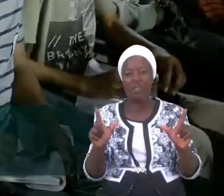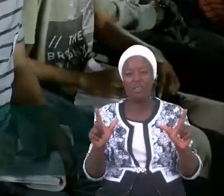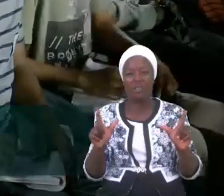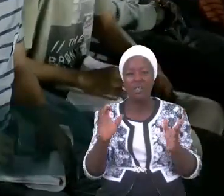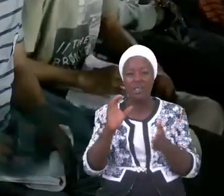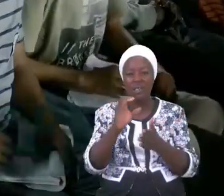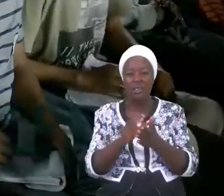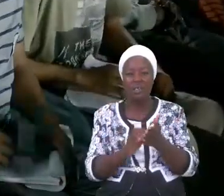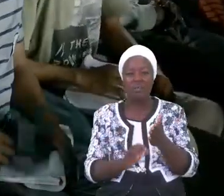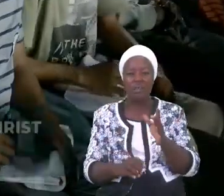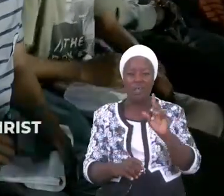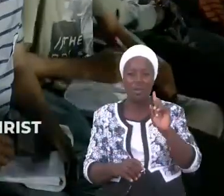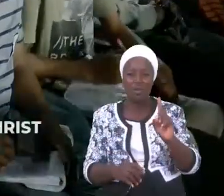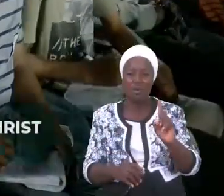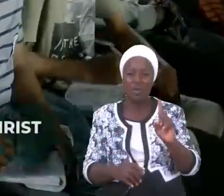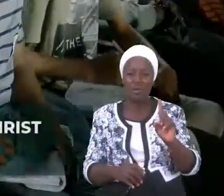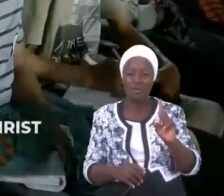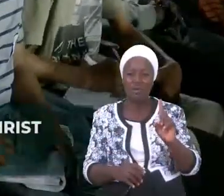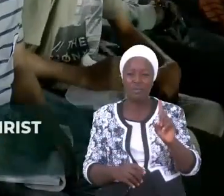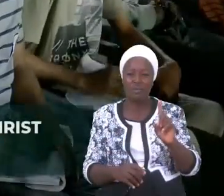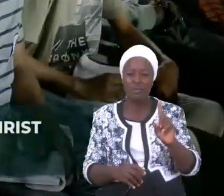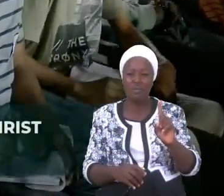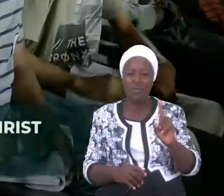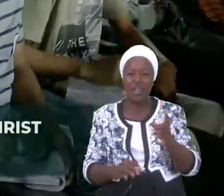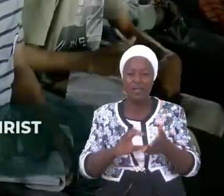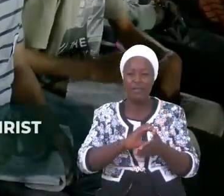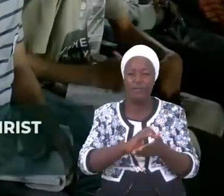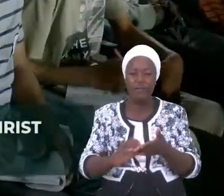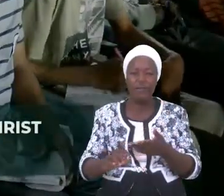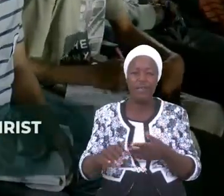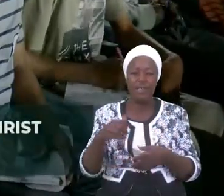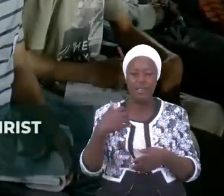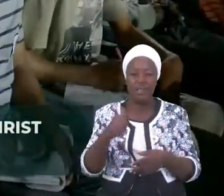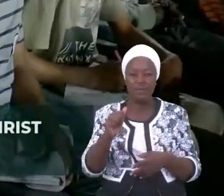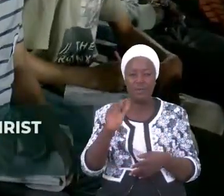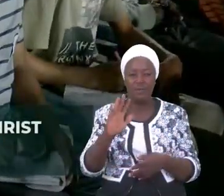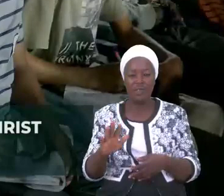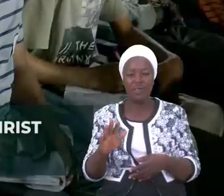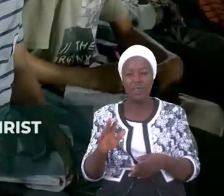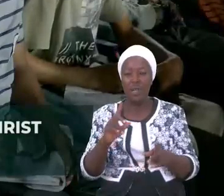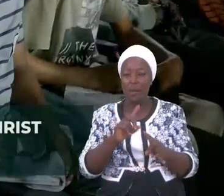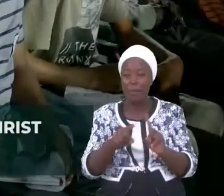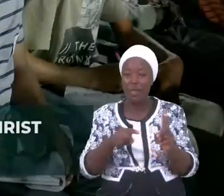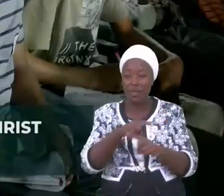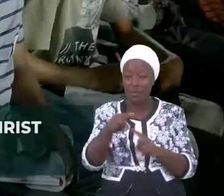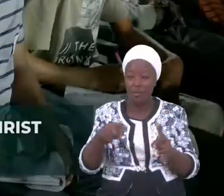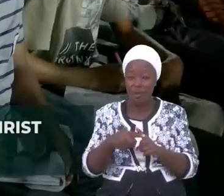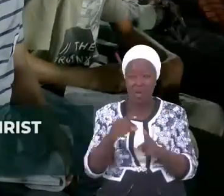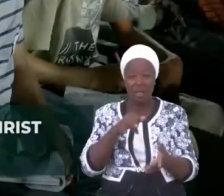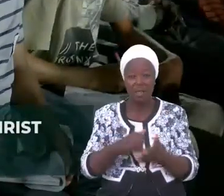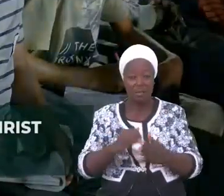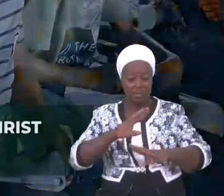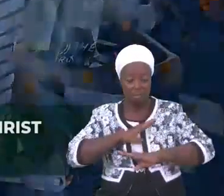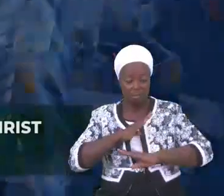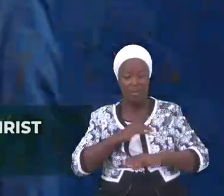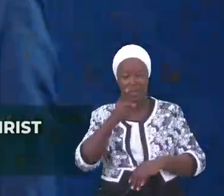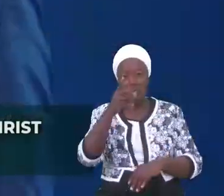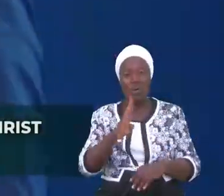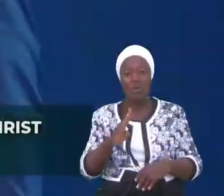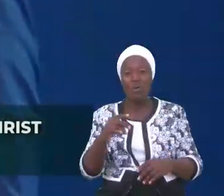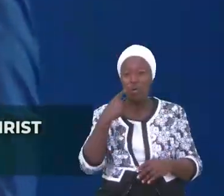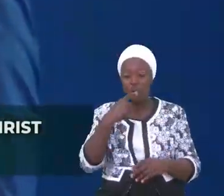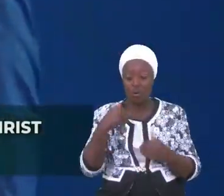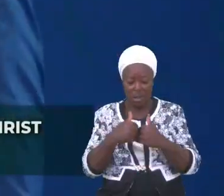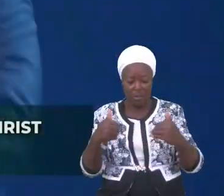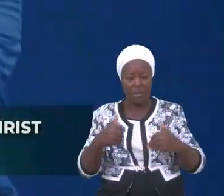chapter 1, reading from verse 15. But when it pleased God, who